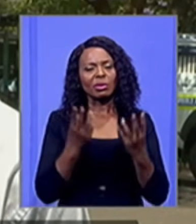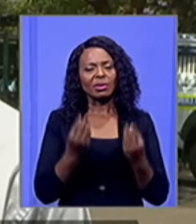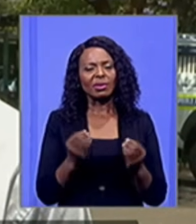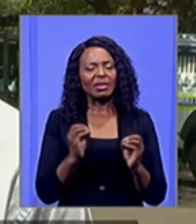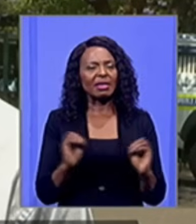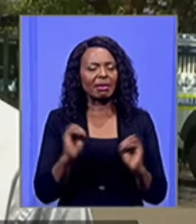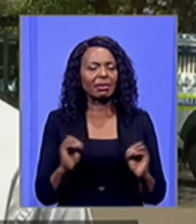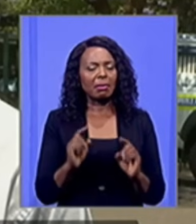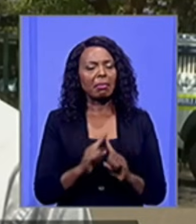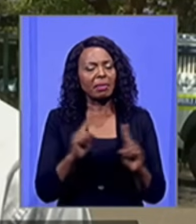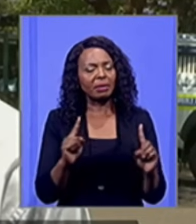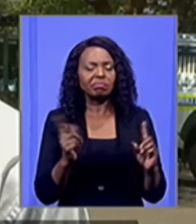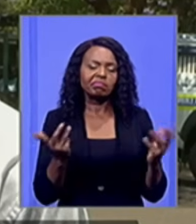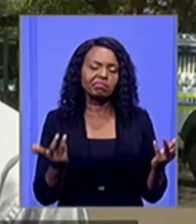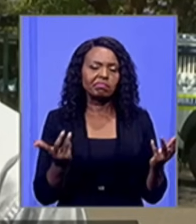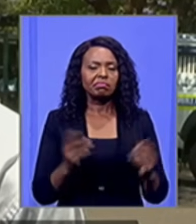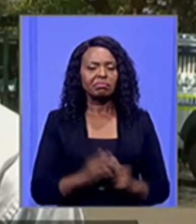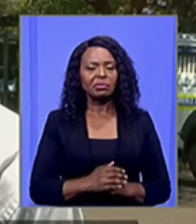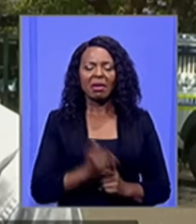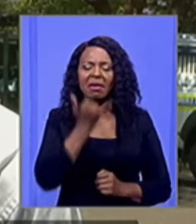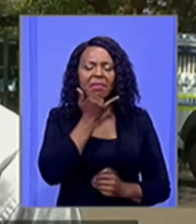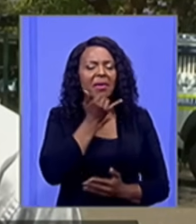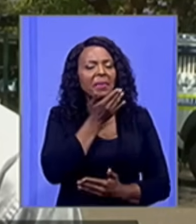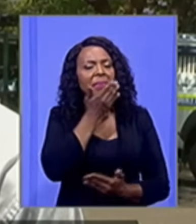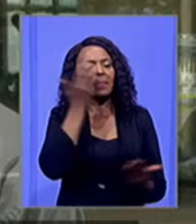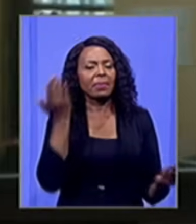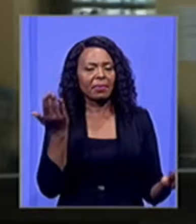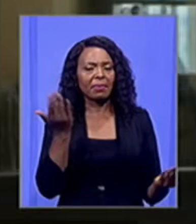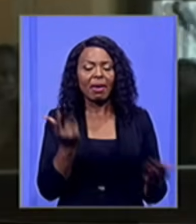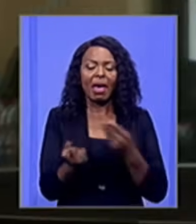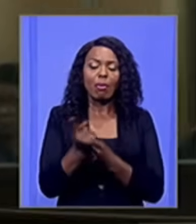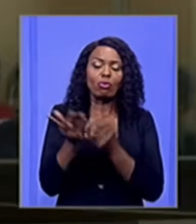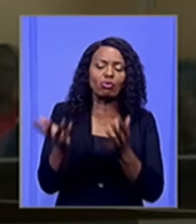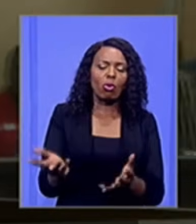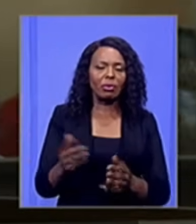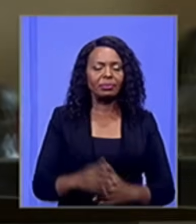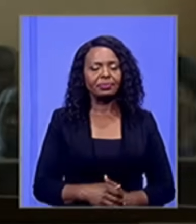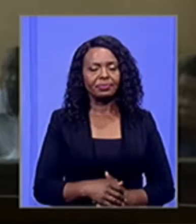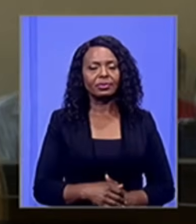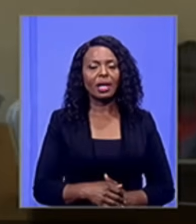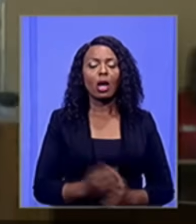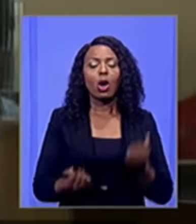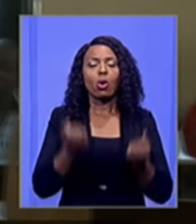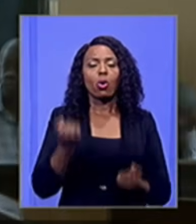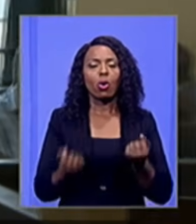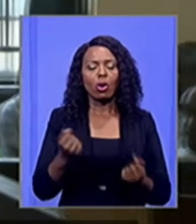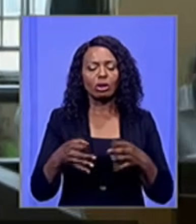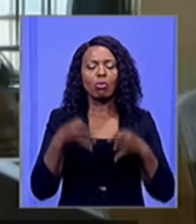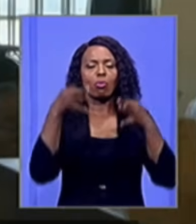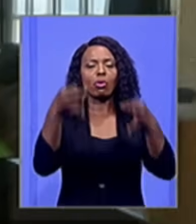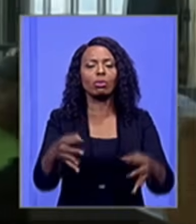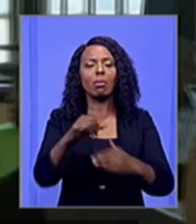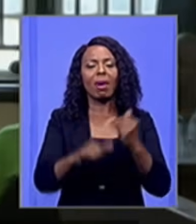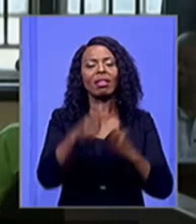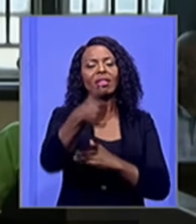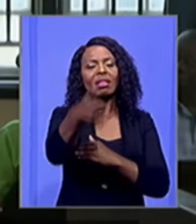but we are very much unhappy for what has happened. Nyewe ena e kgutliseditswe morao ho fihlela kgwedi e tlang e